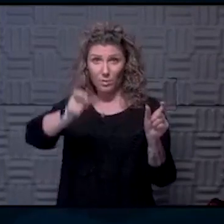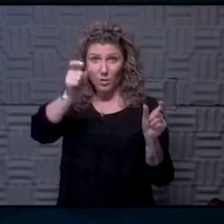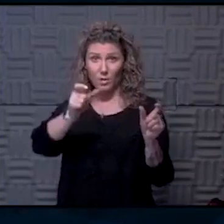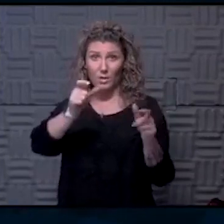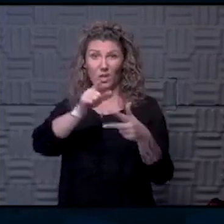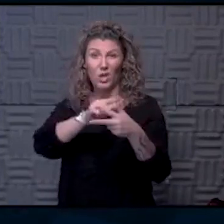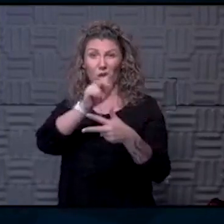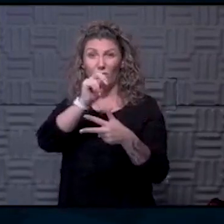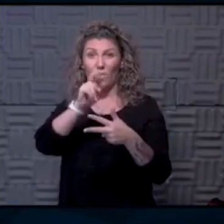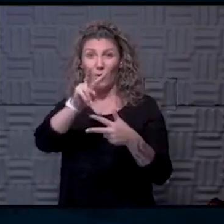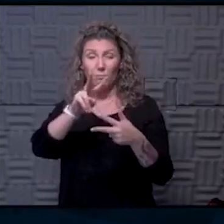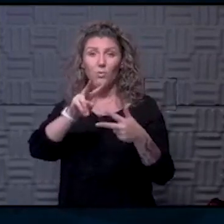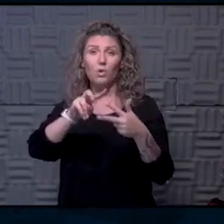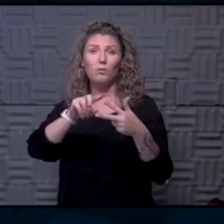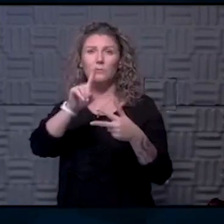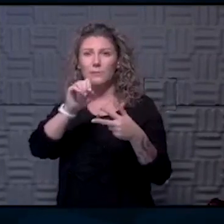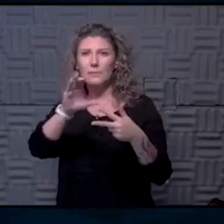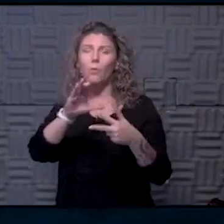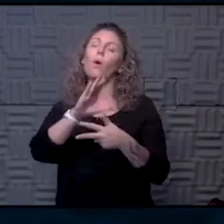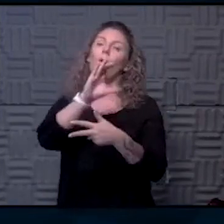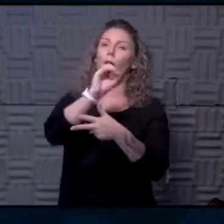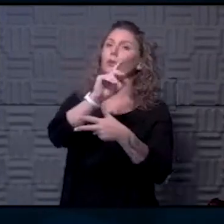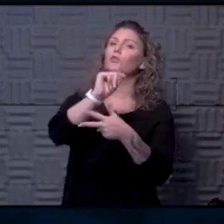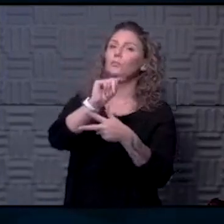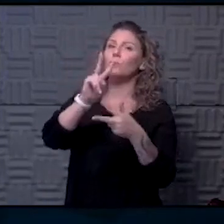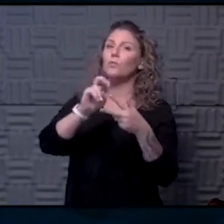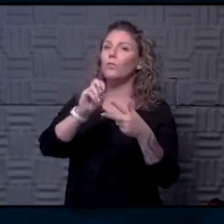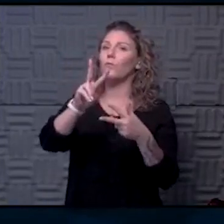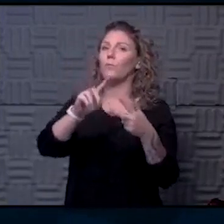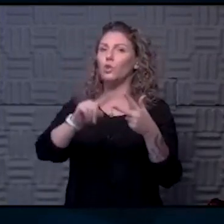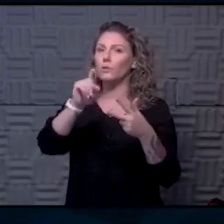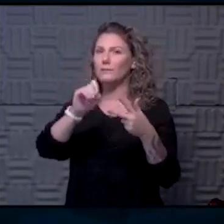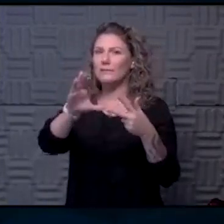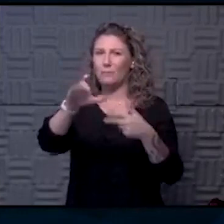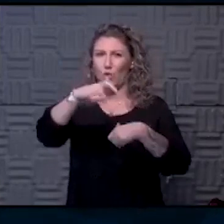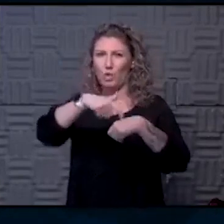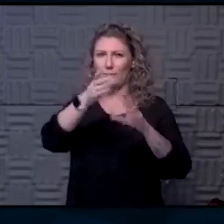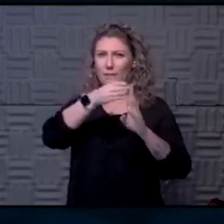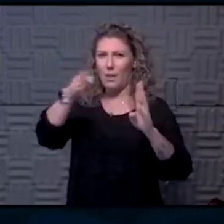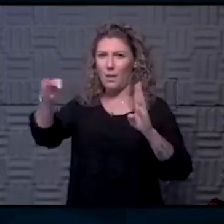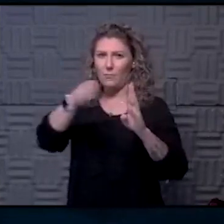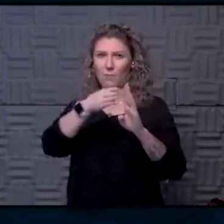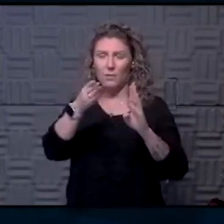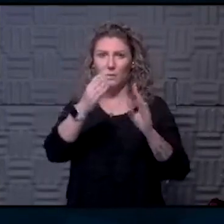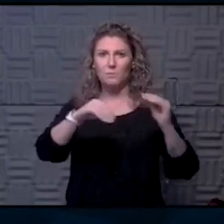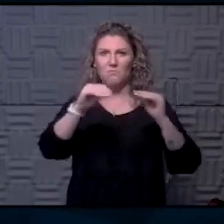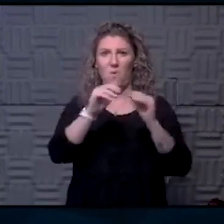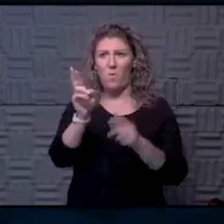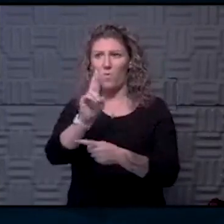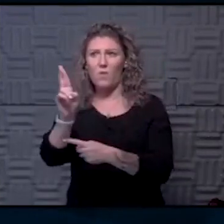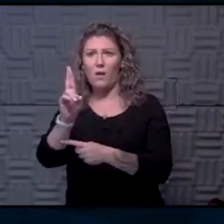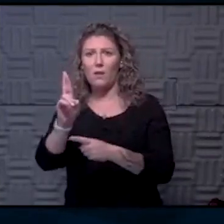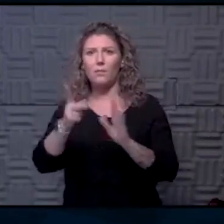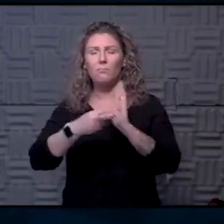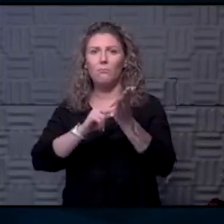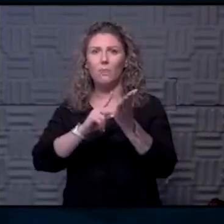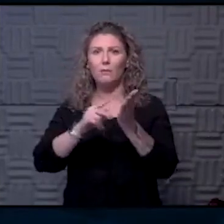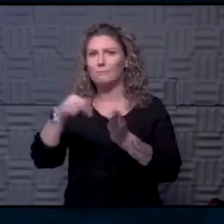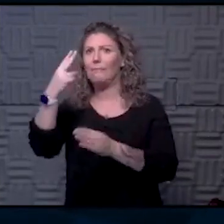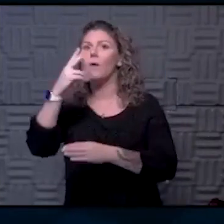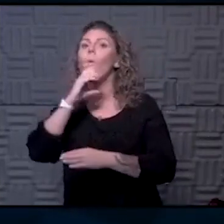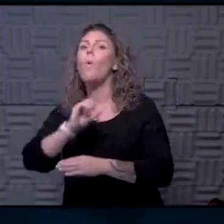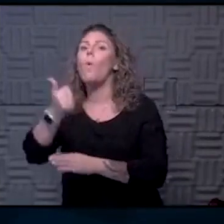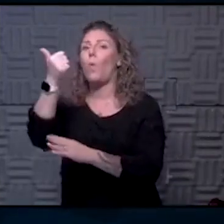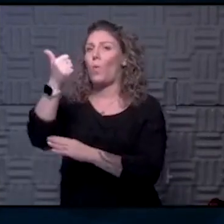November, December, or October, November, December time frame is much more skewed to the right, meaning to the older ages.